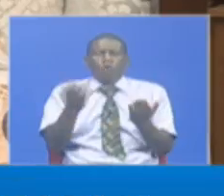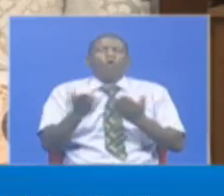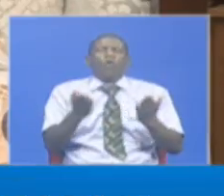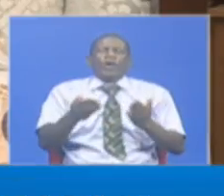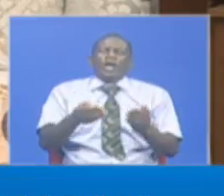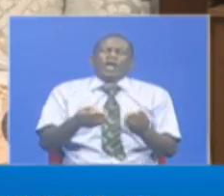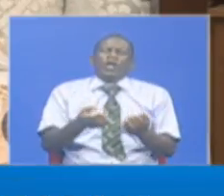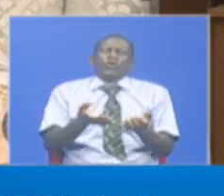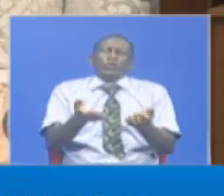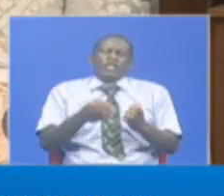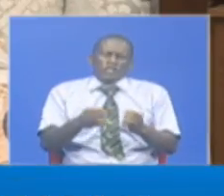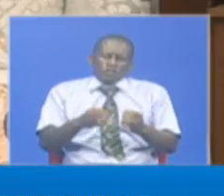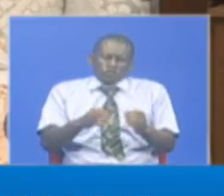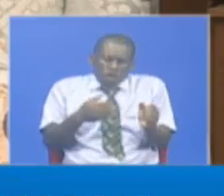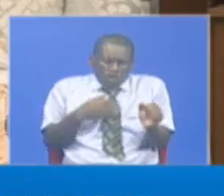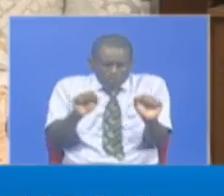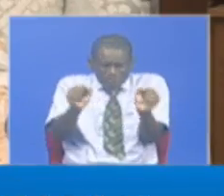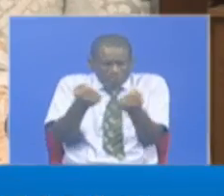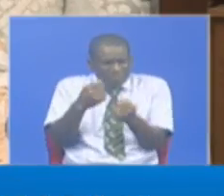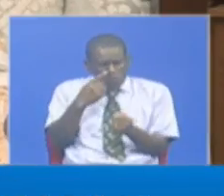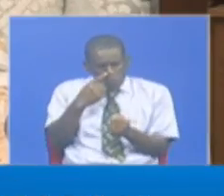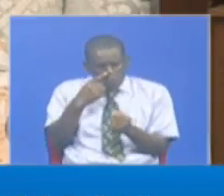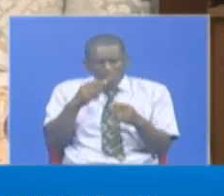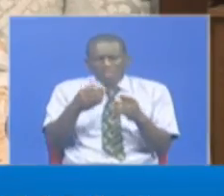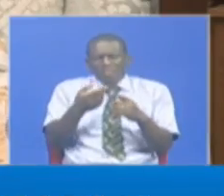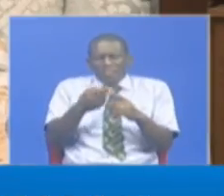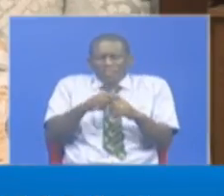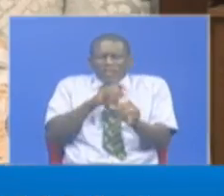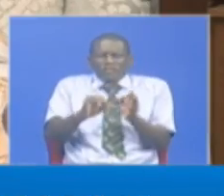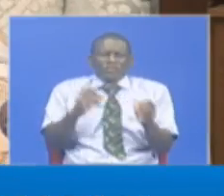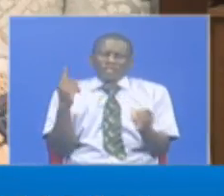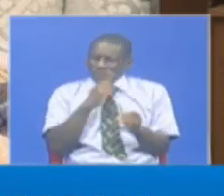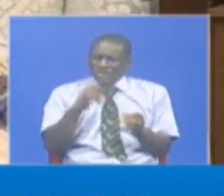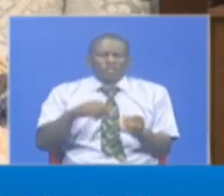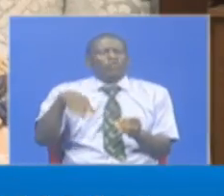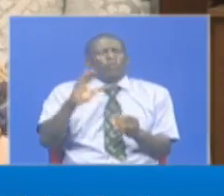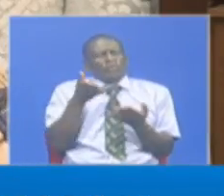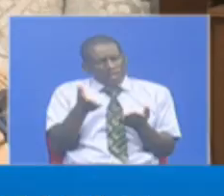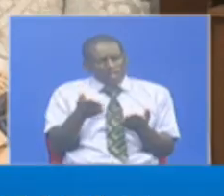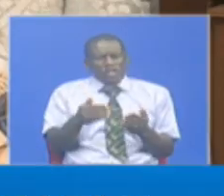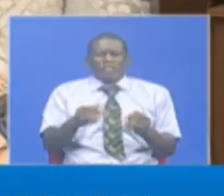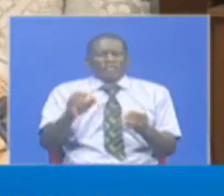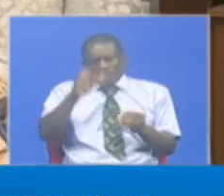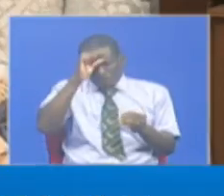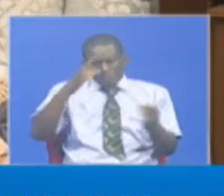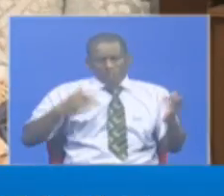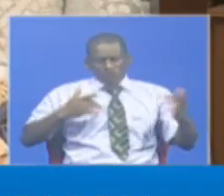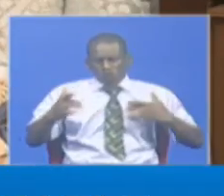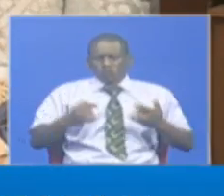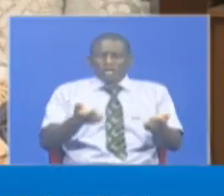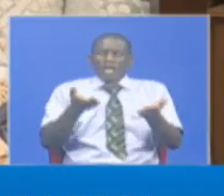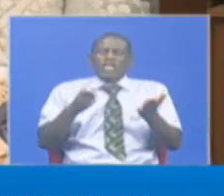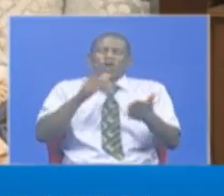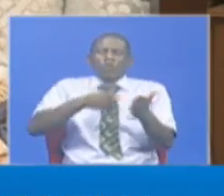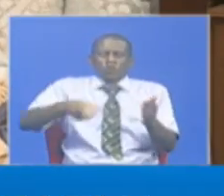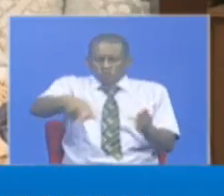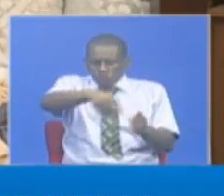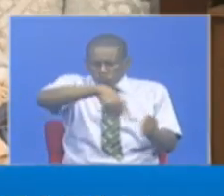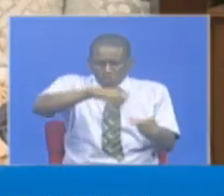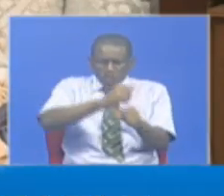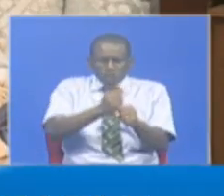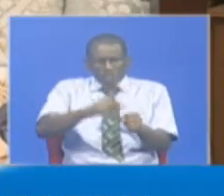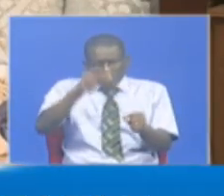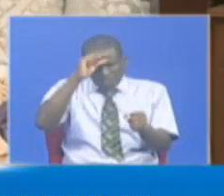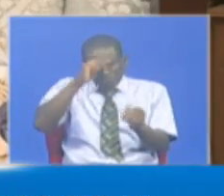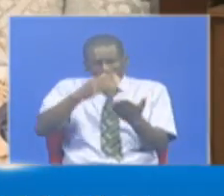supposed to be finding safety, then government is also very, very concerned. Therefore, right now, what we are doing as State Department